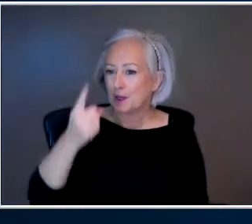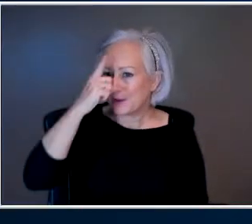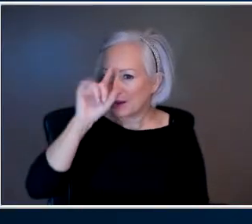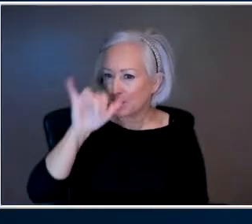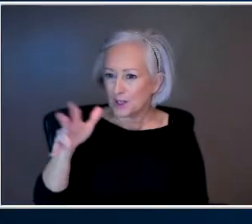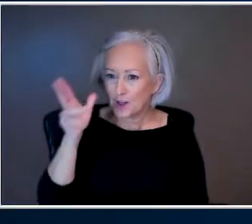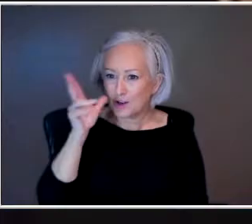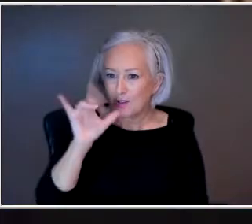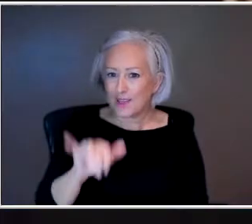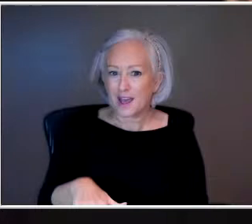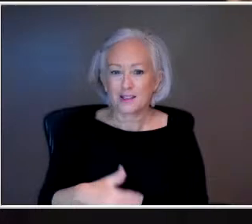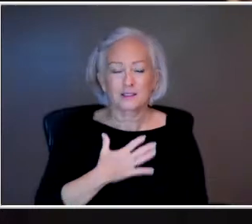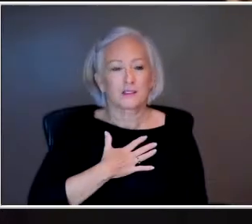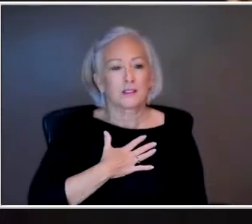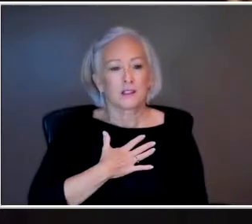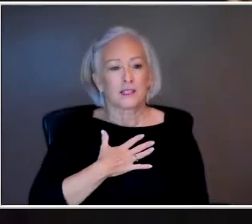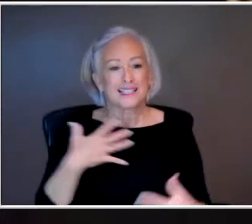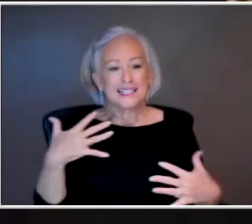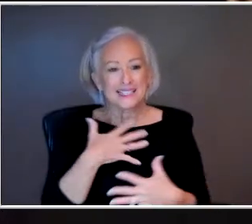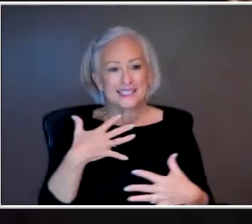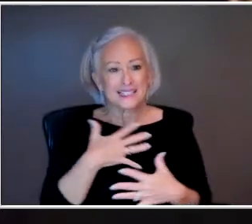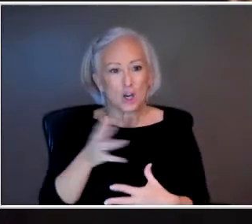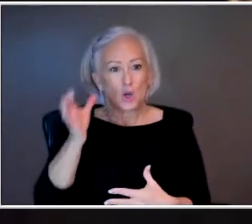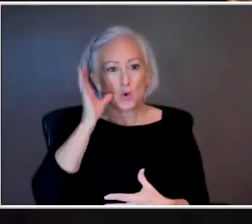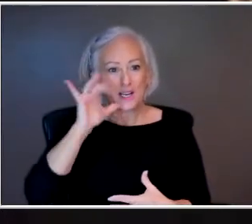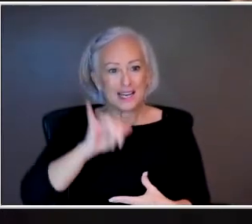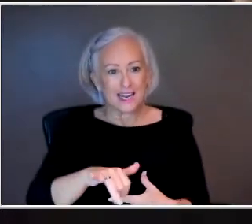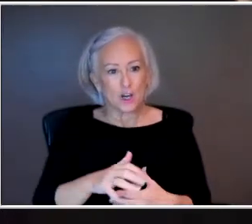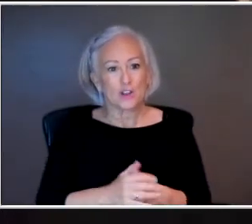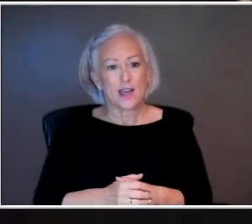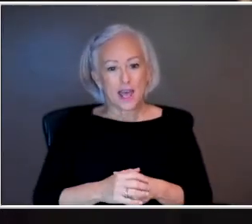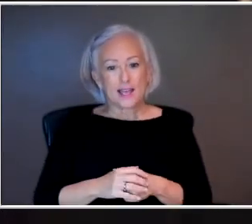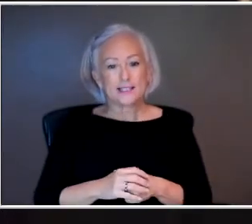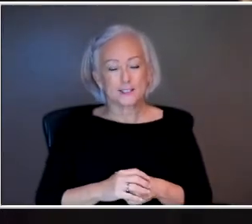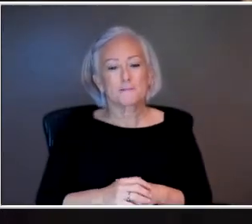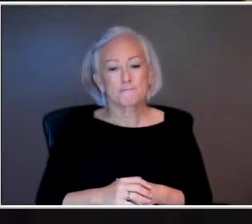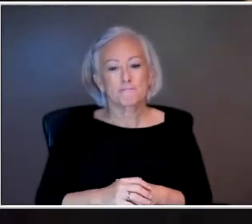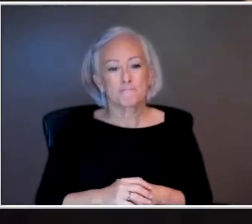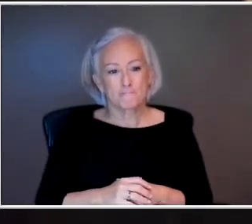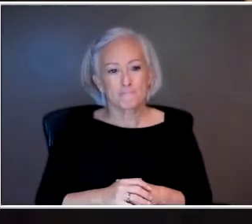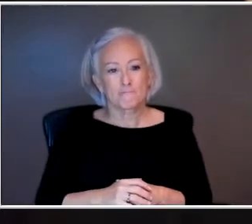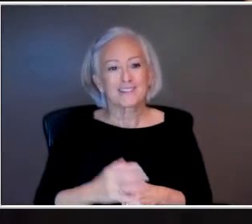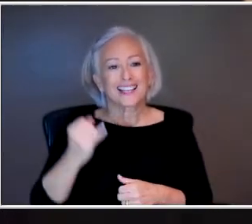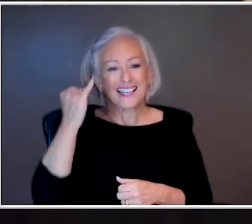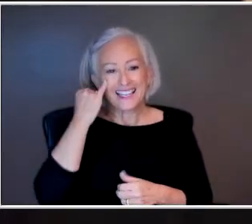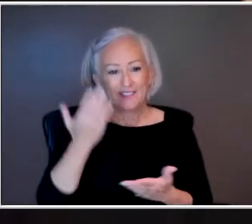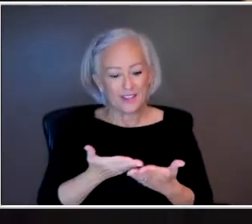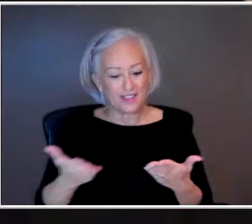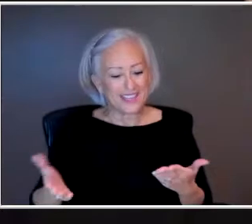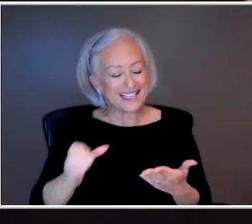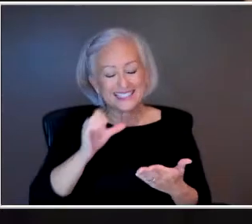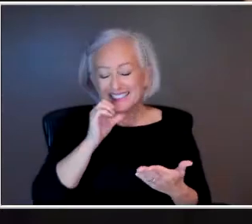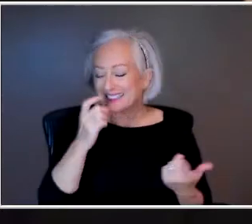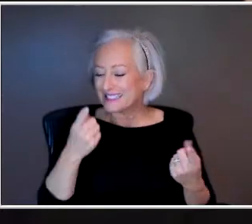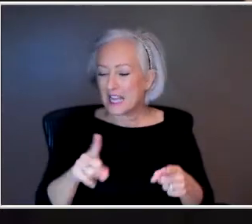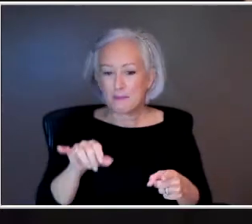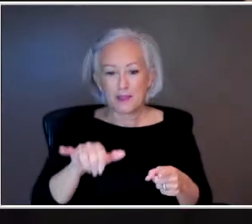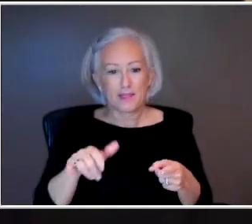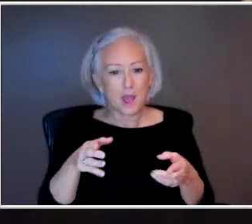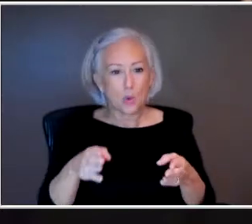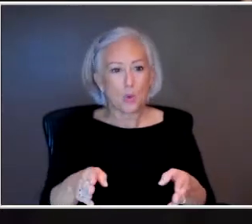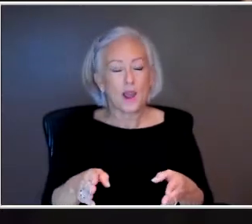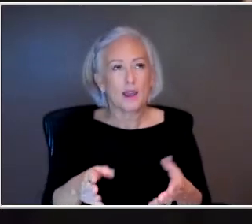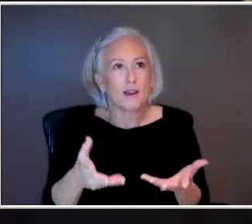Oh, it's so scary when I hear about that, and that's always my fears too, right? Like if things wouldn't have happened the way it did, like what would